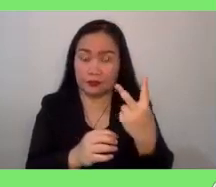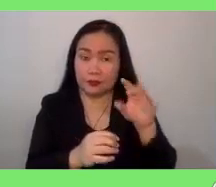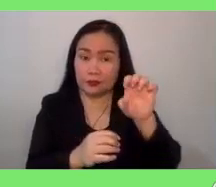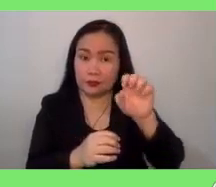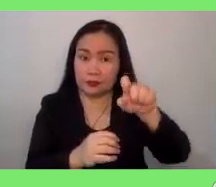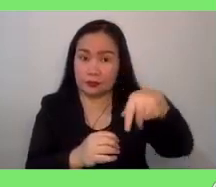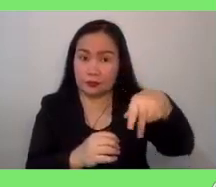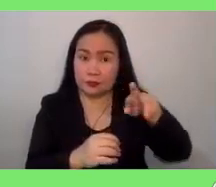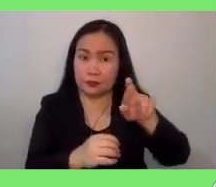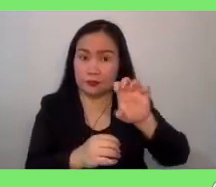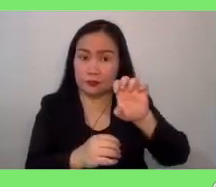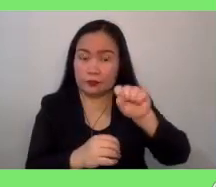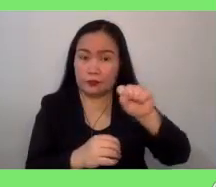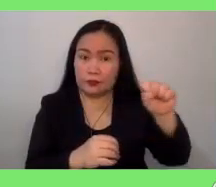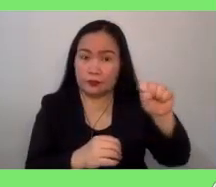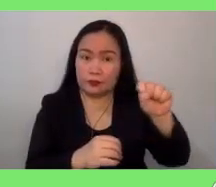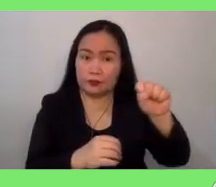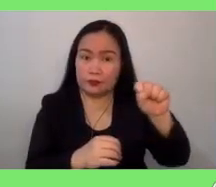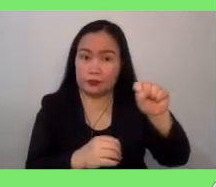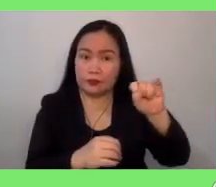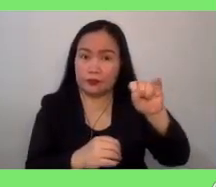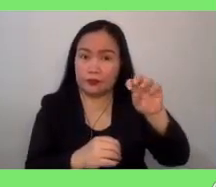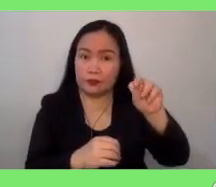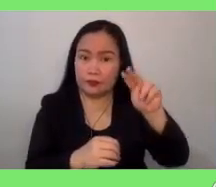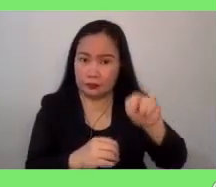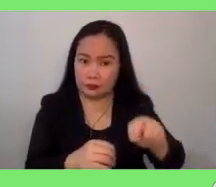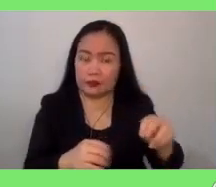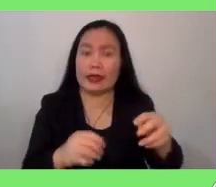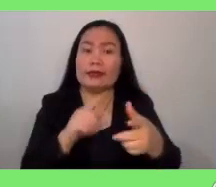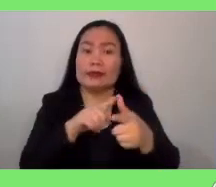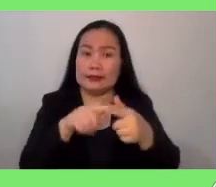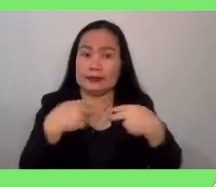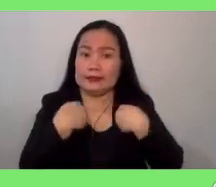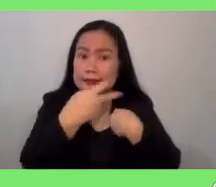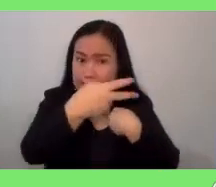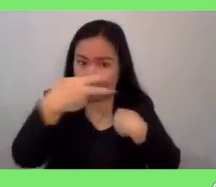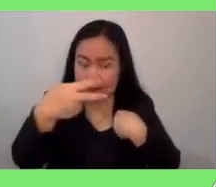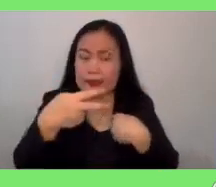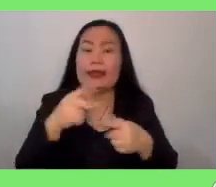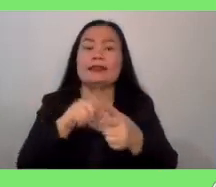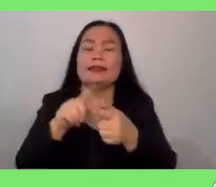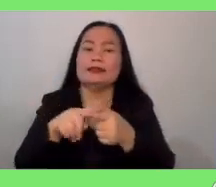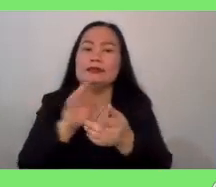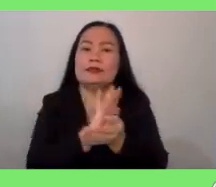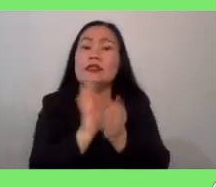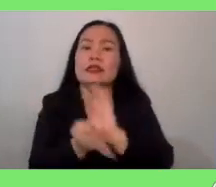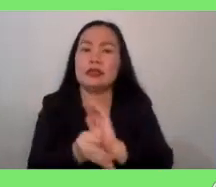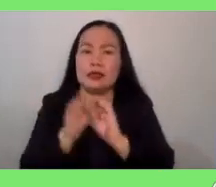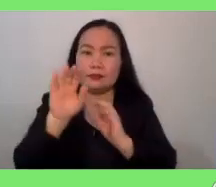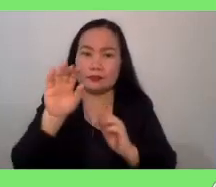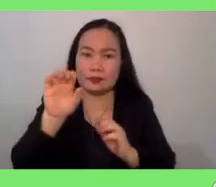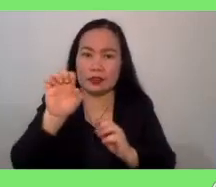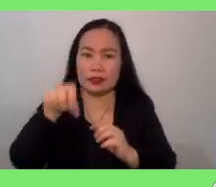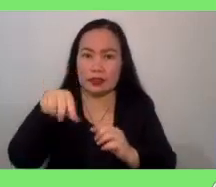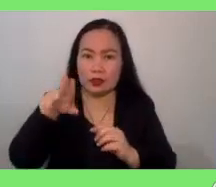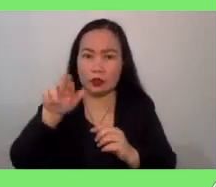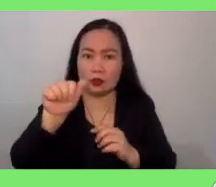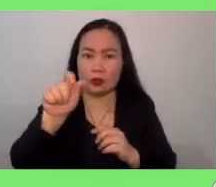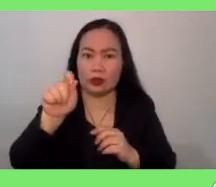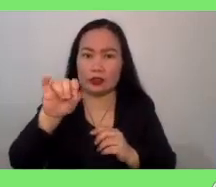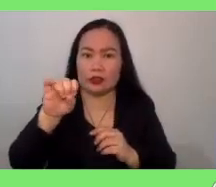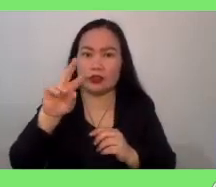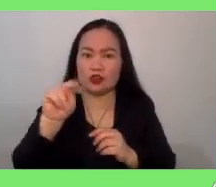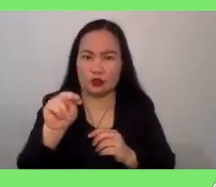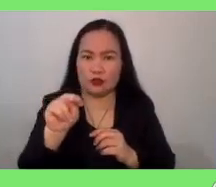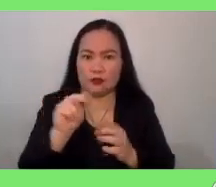sila, that will become an equation. So, magiging 2x plus 5 is equal to 10 na siya, right? So, this